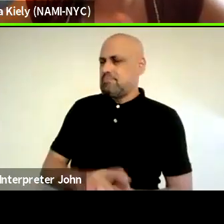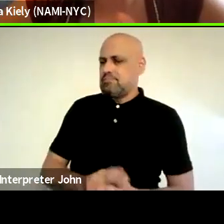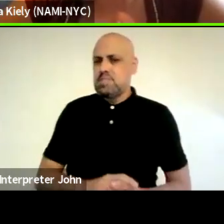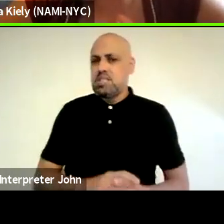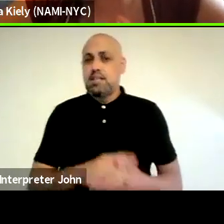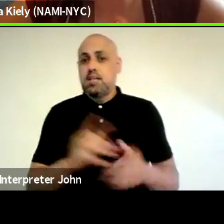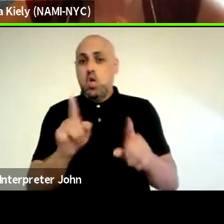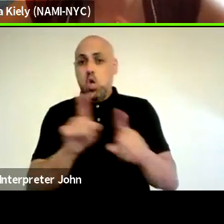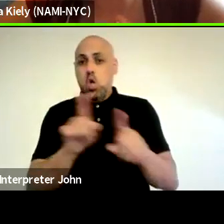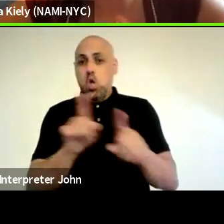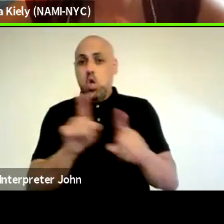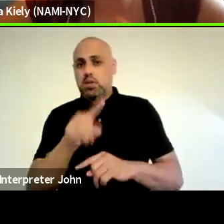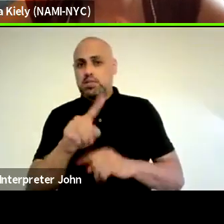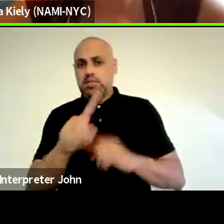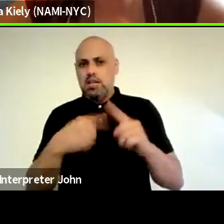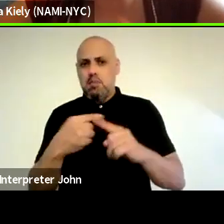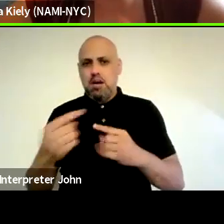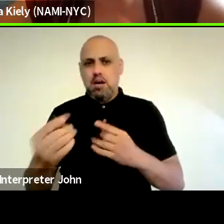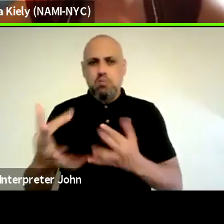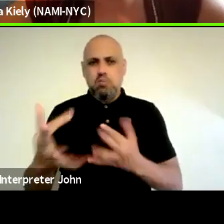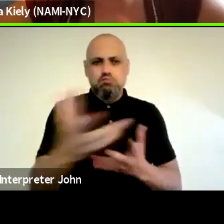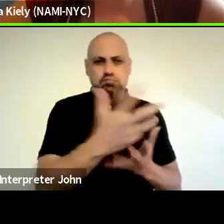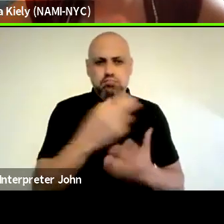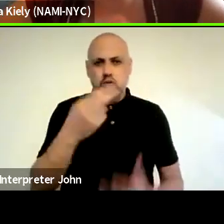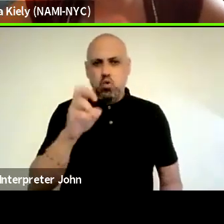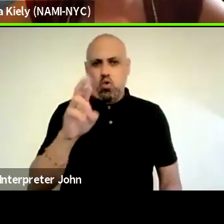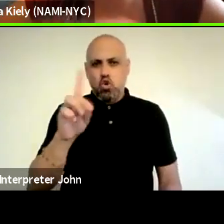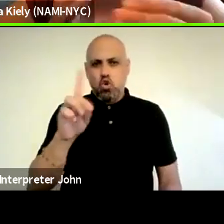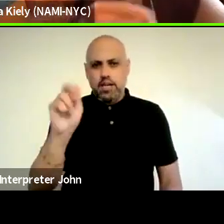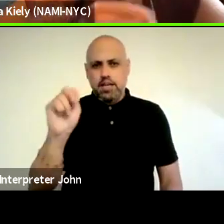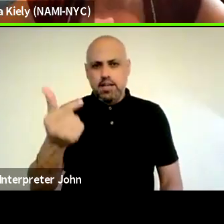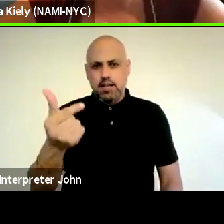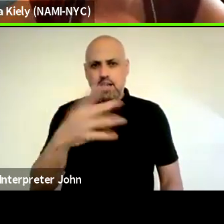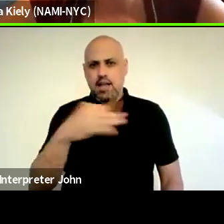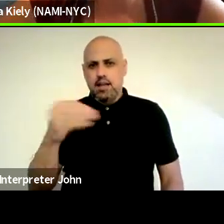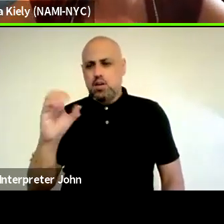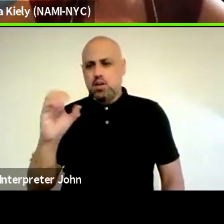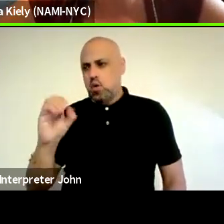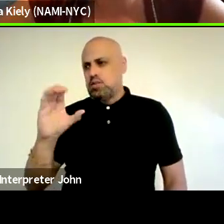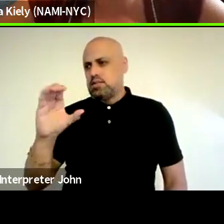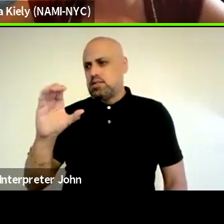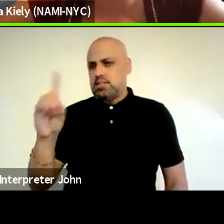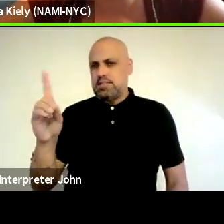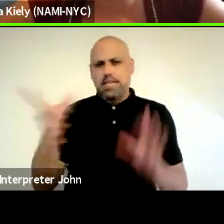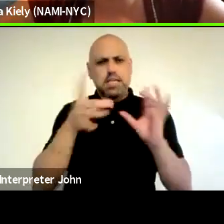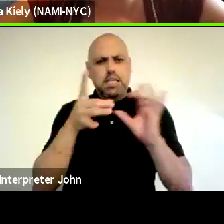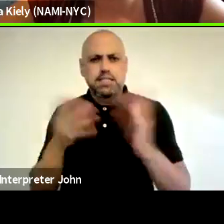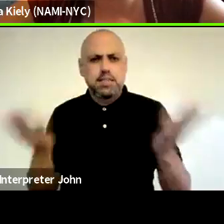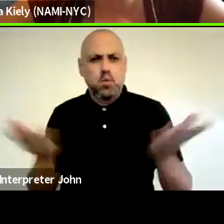also a question about hoarding and OCD, what the connection is there.